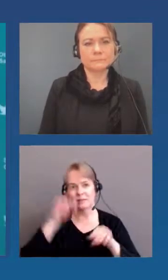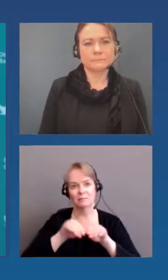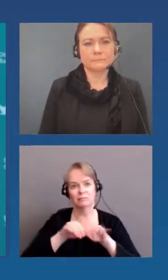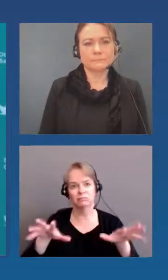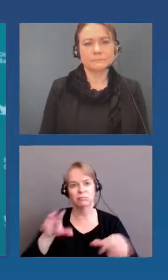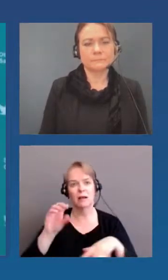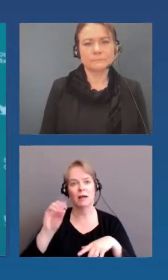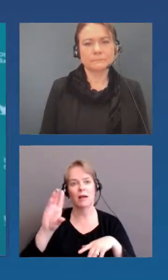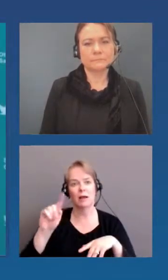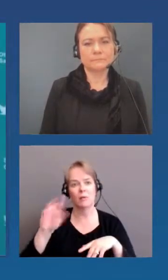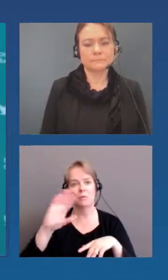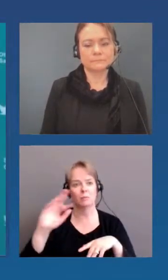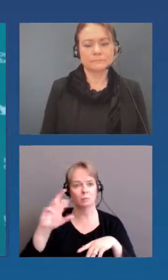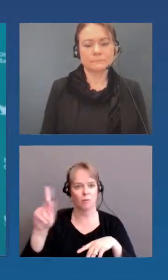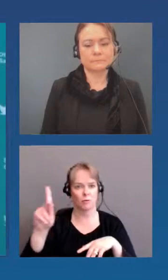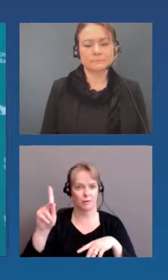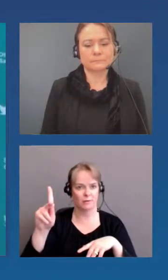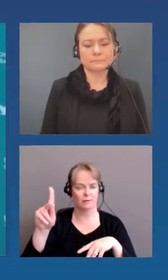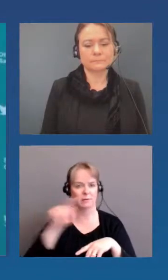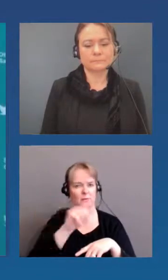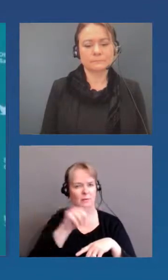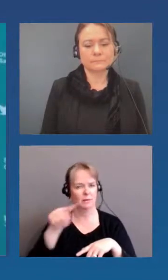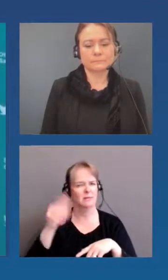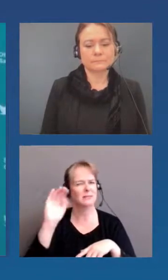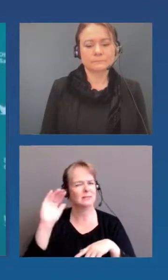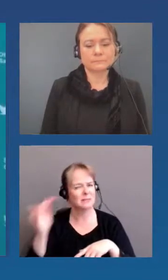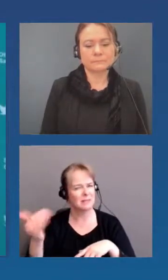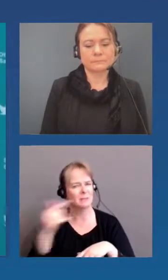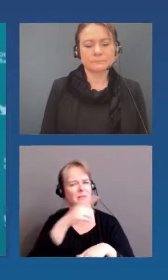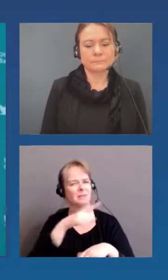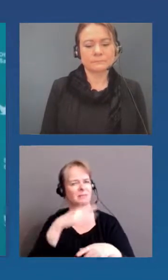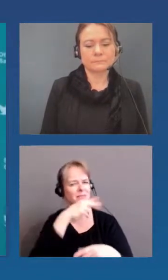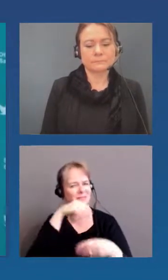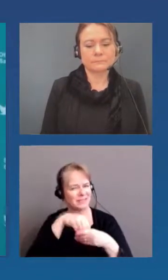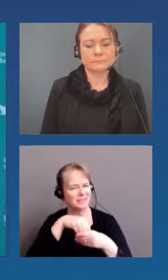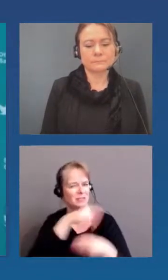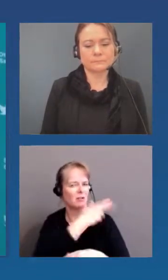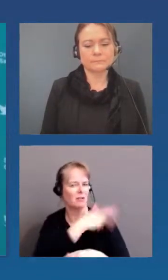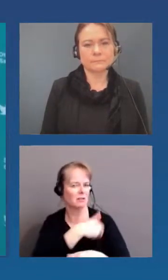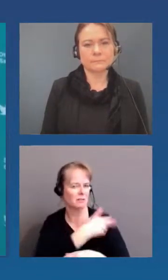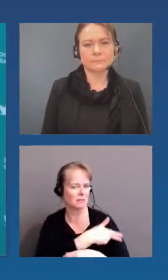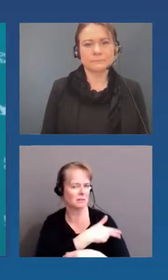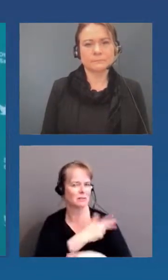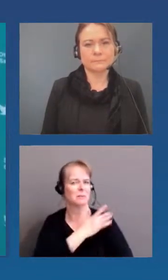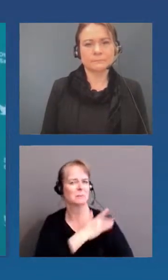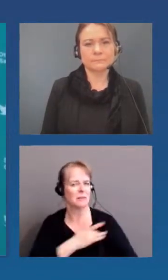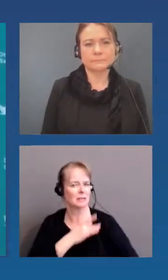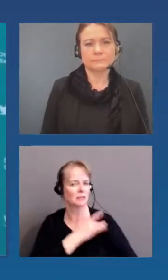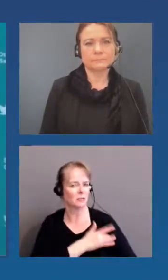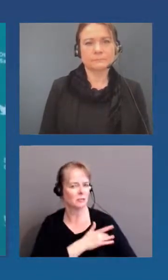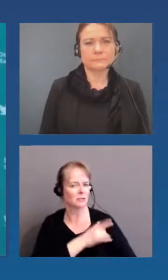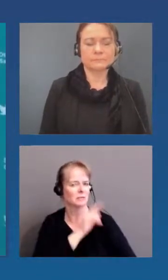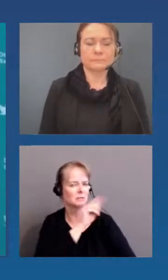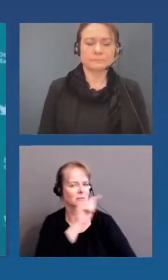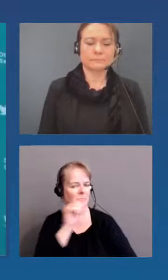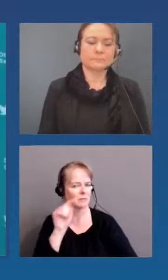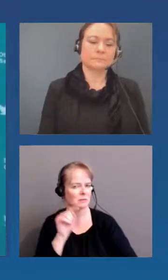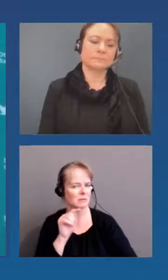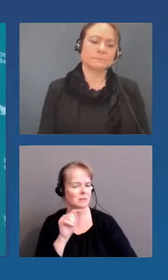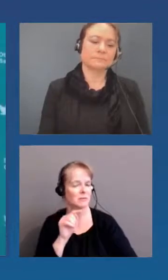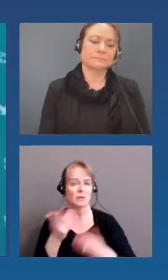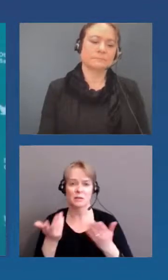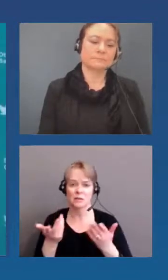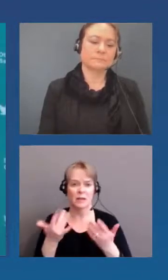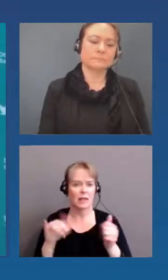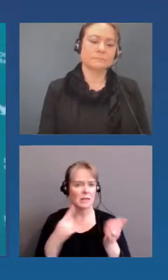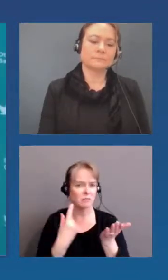affecting hospitals and patients in hospitals. I'm wondering, have there been any discussions with